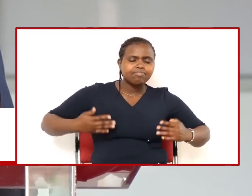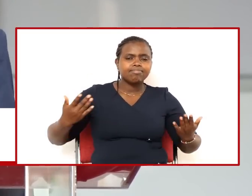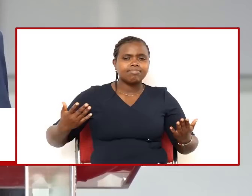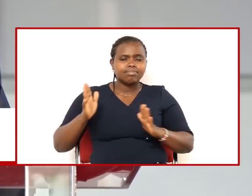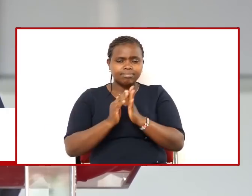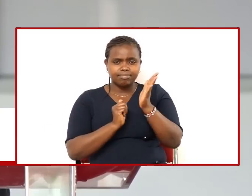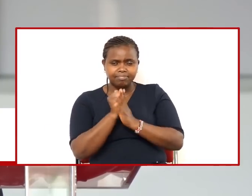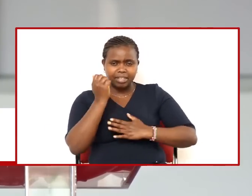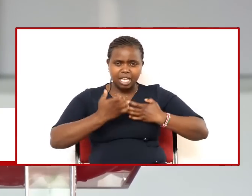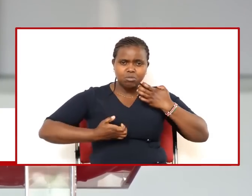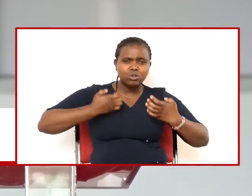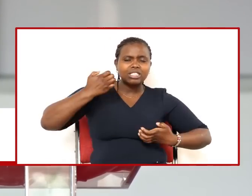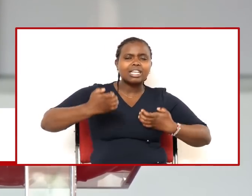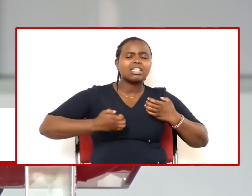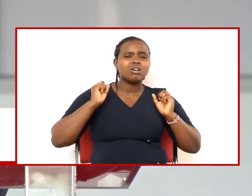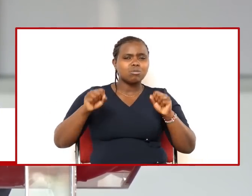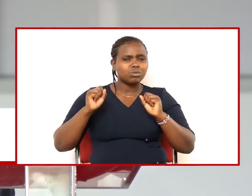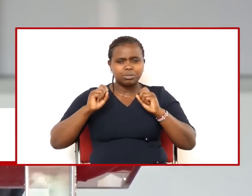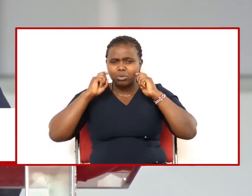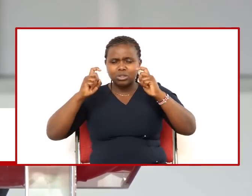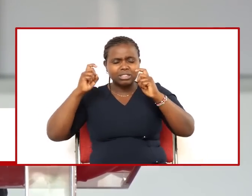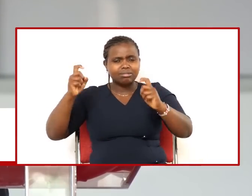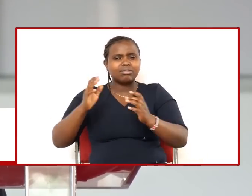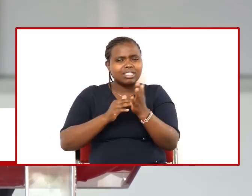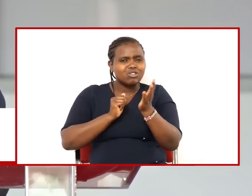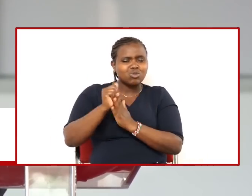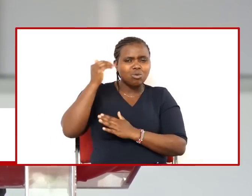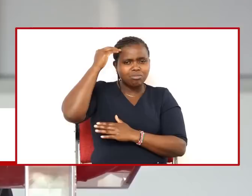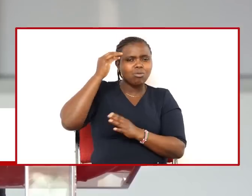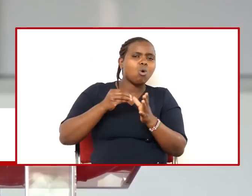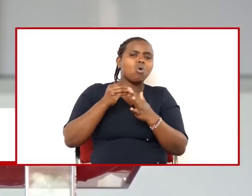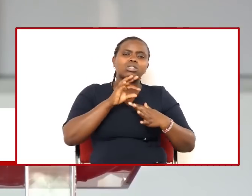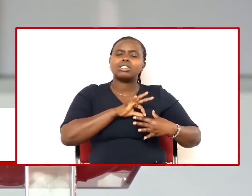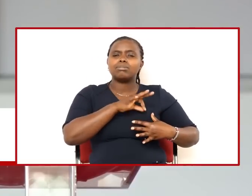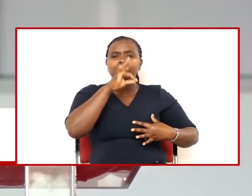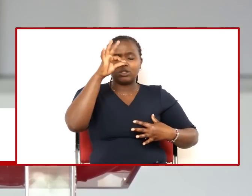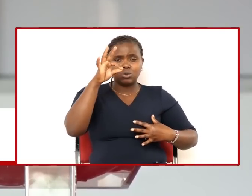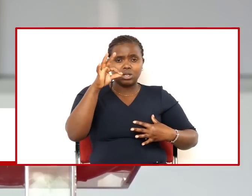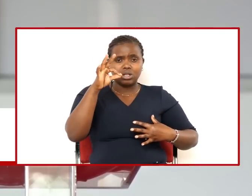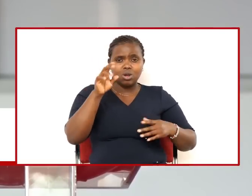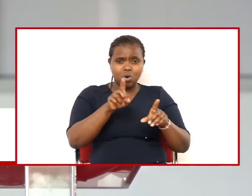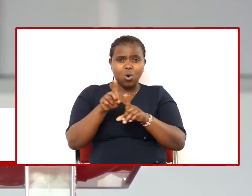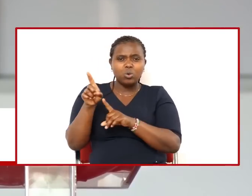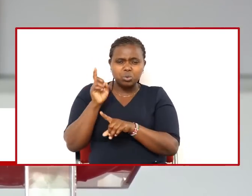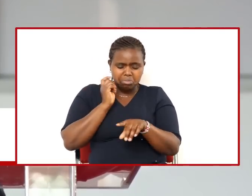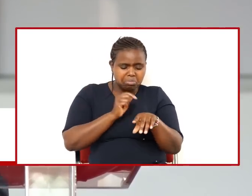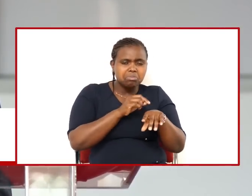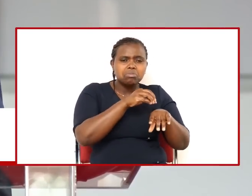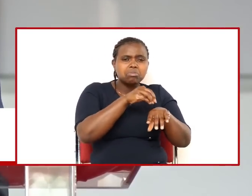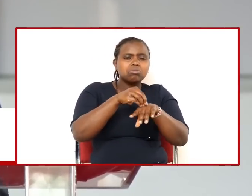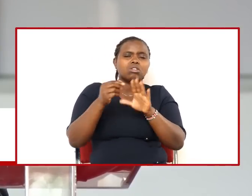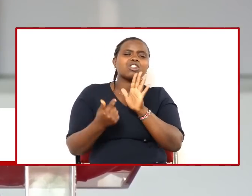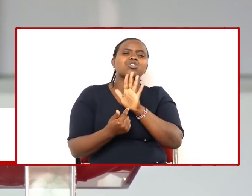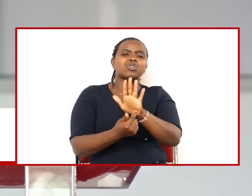can destroy us emotionally. Sin can destroy us mentally or spiritually. And the scars that the sin